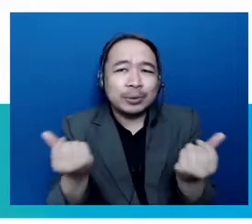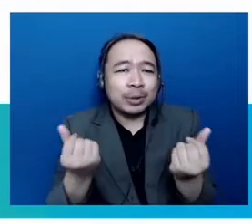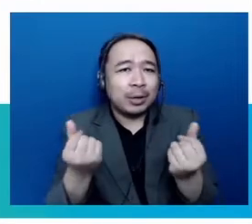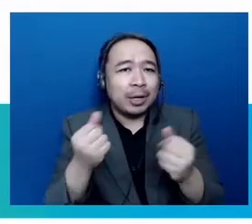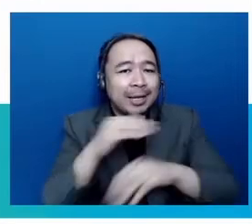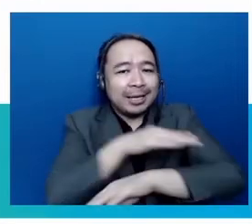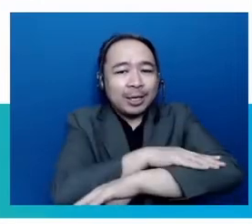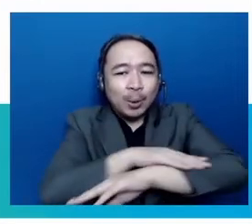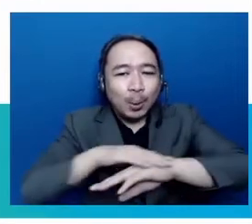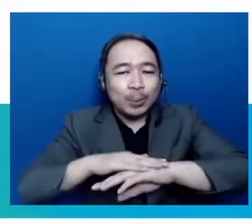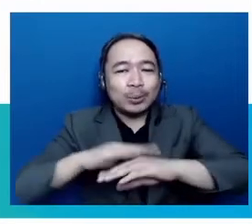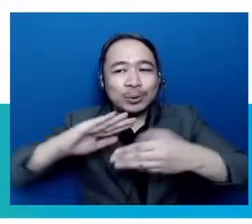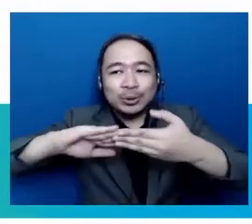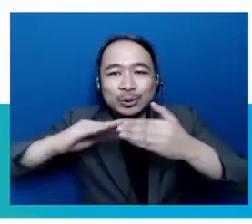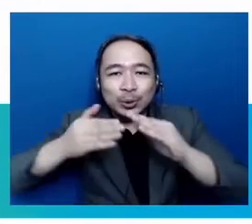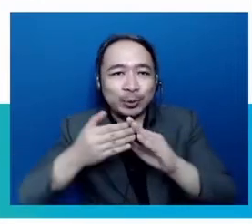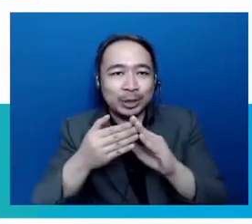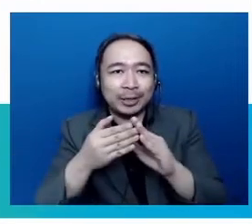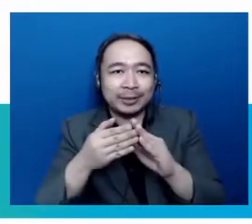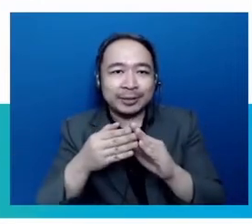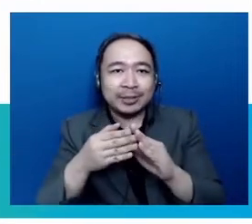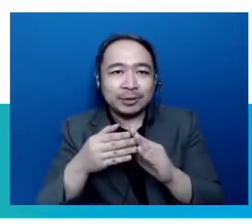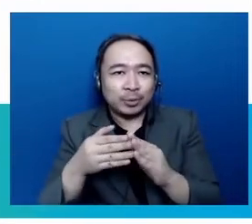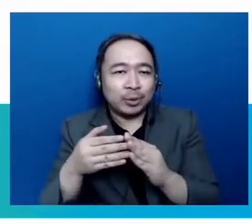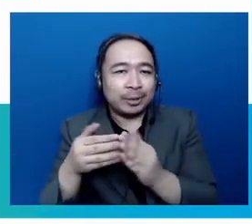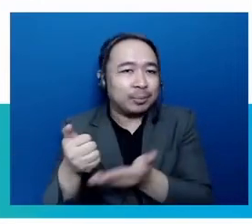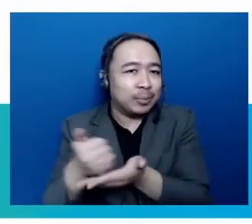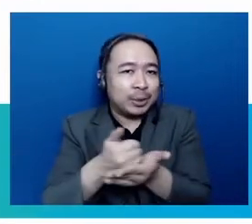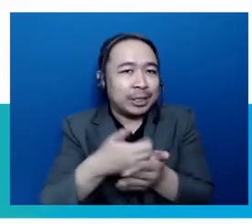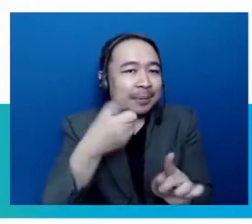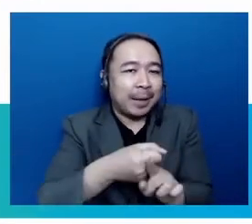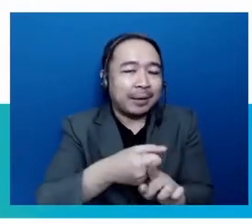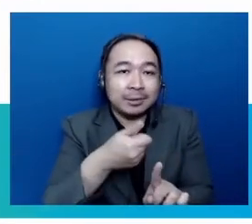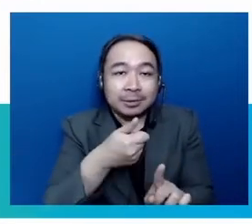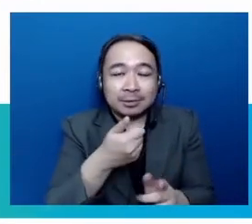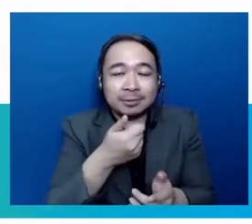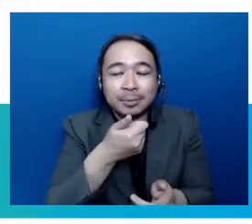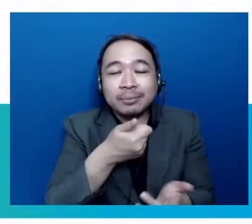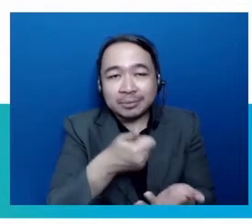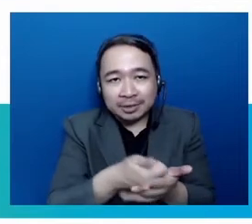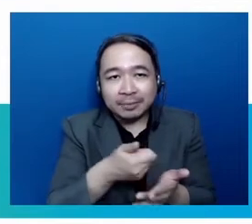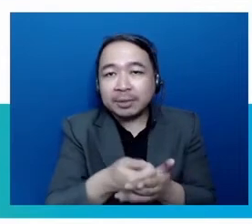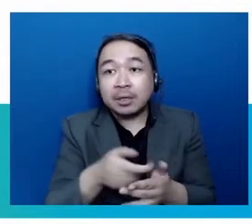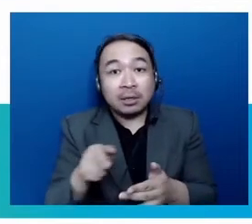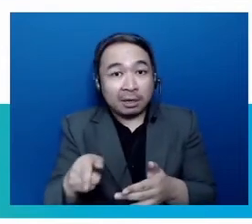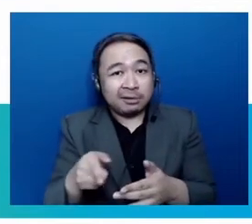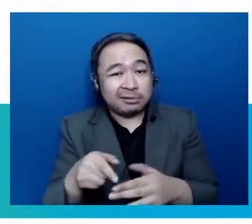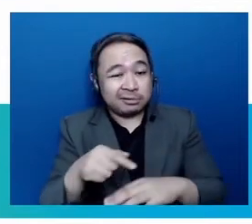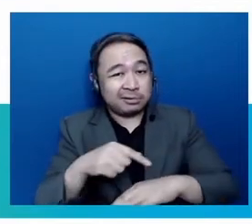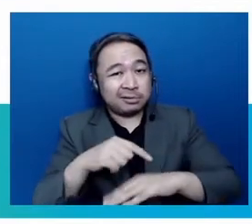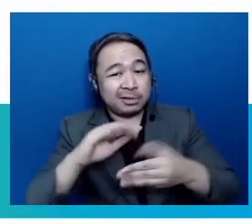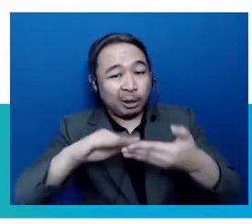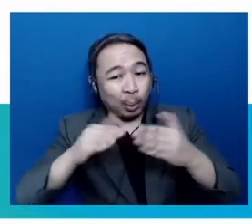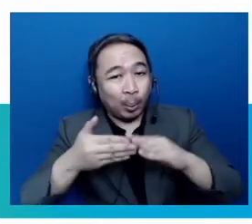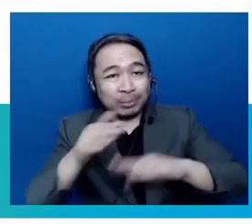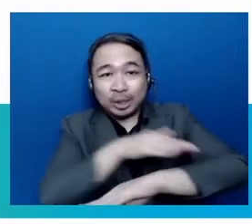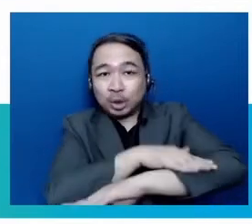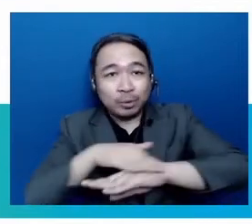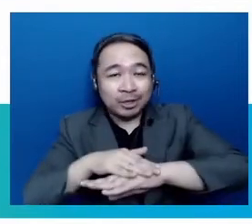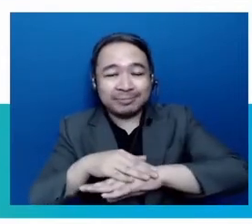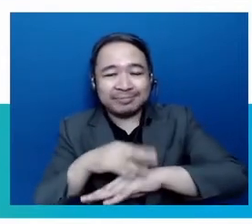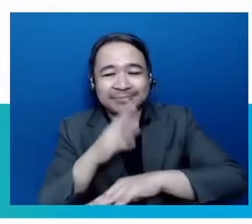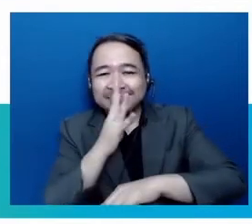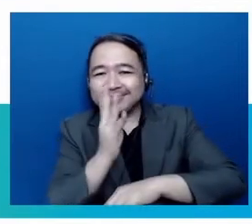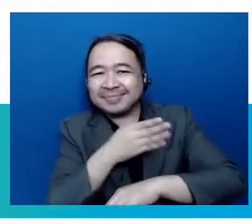themselves. They are very often not listened to, not heard, and ignored. So we have to